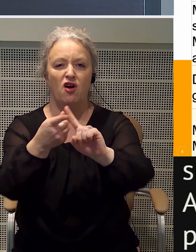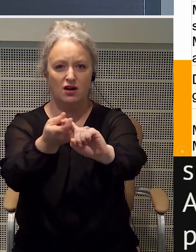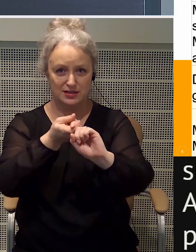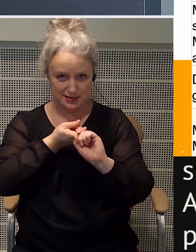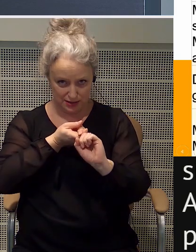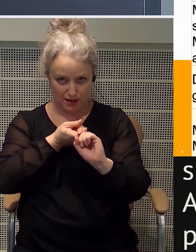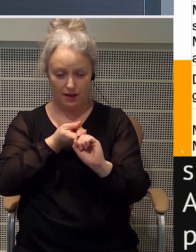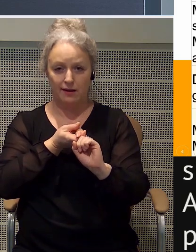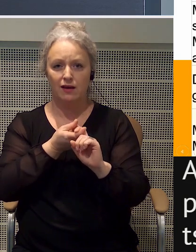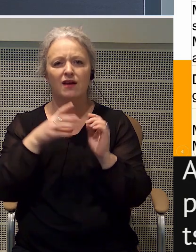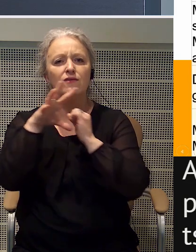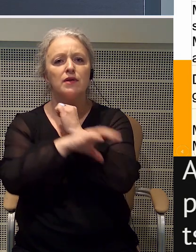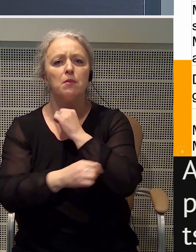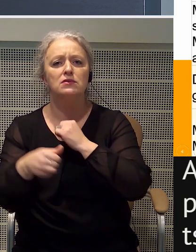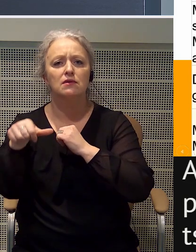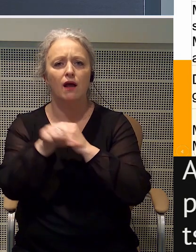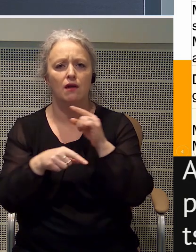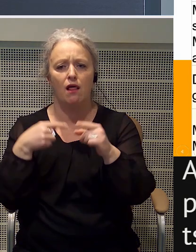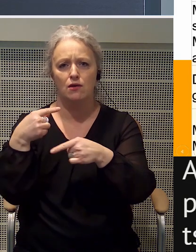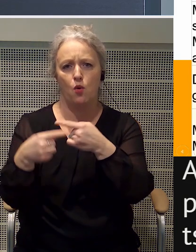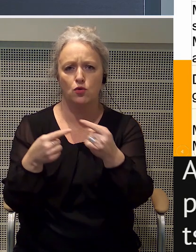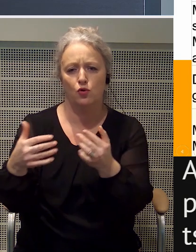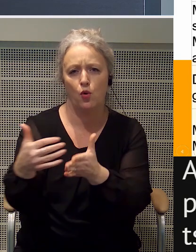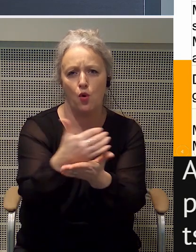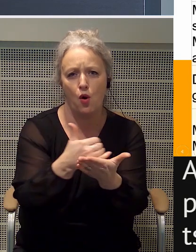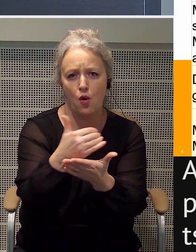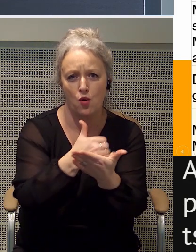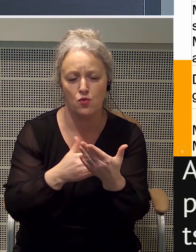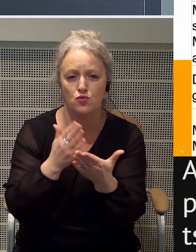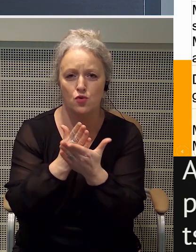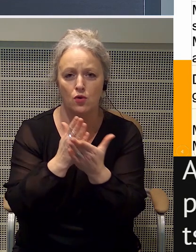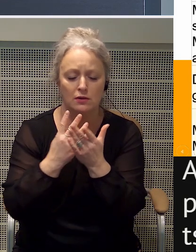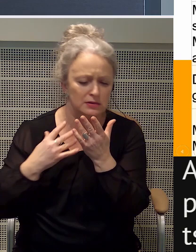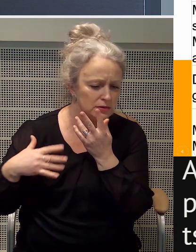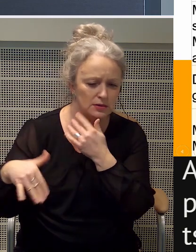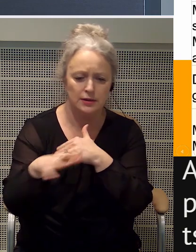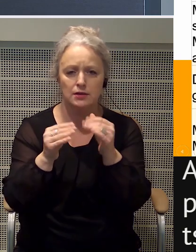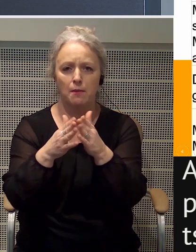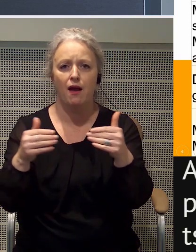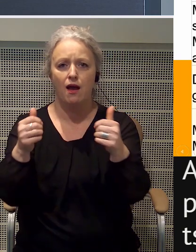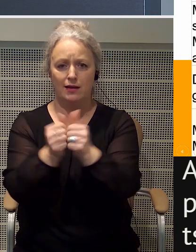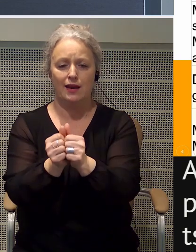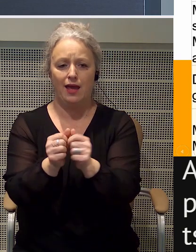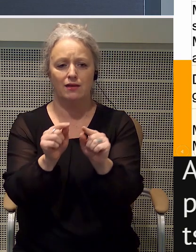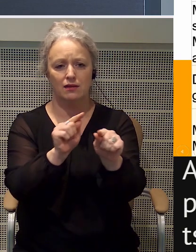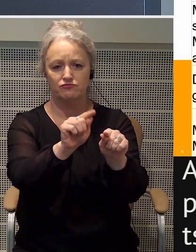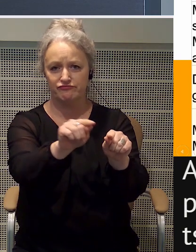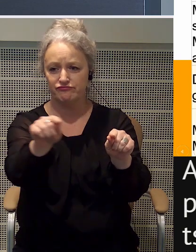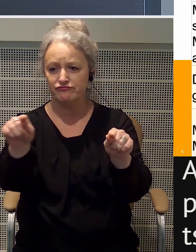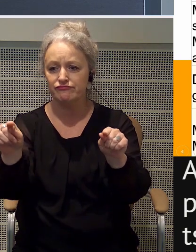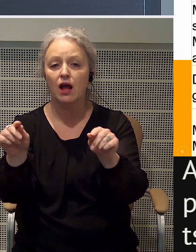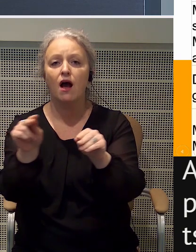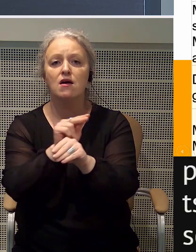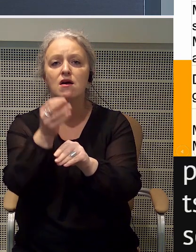from families with cystic fibrosis. My team prepared it for me, and it's from recent